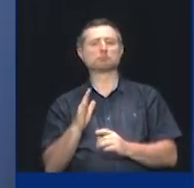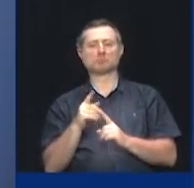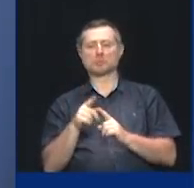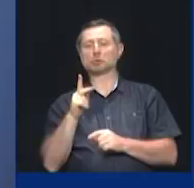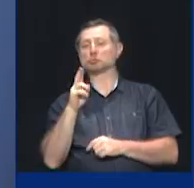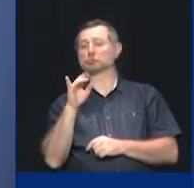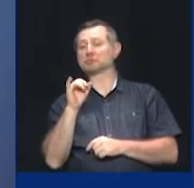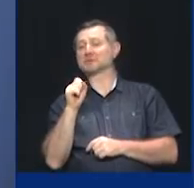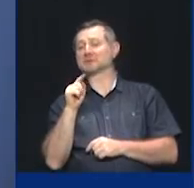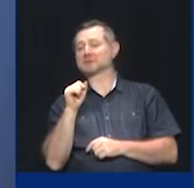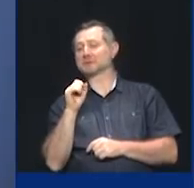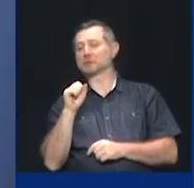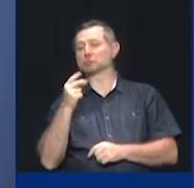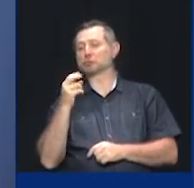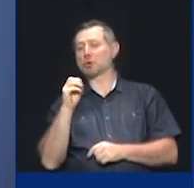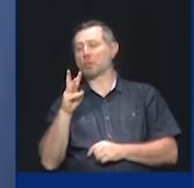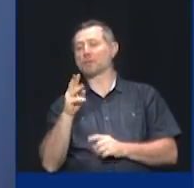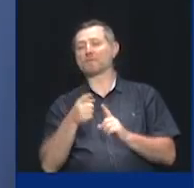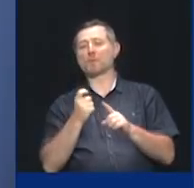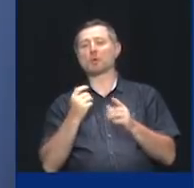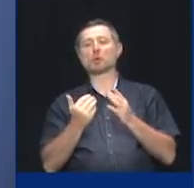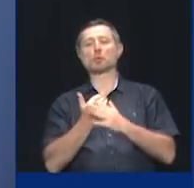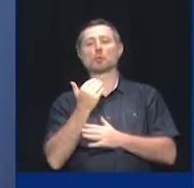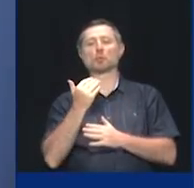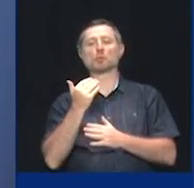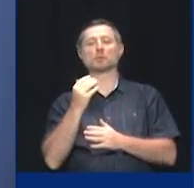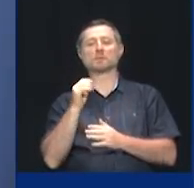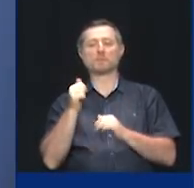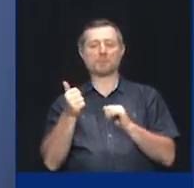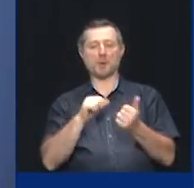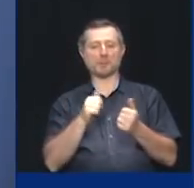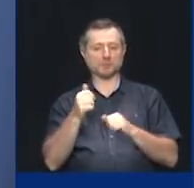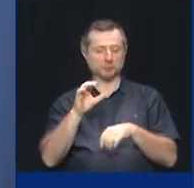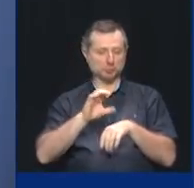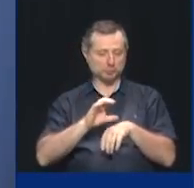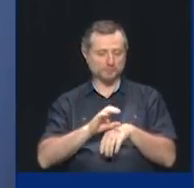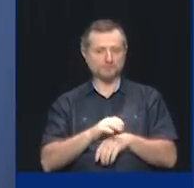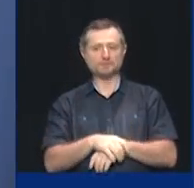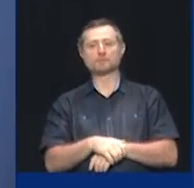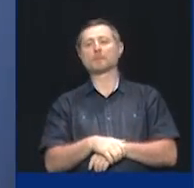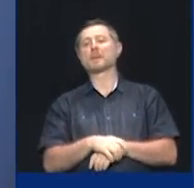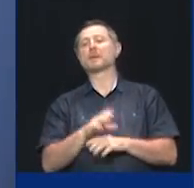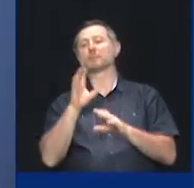Baptist Church. Christian Hine, Vice President for Policy at Brady.